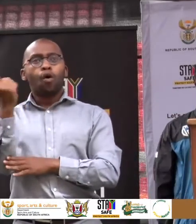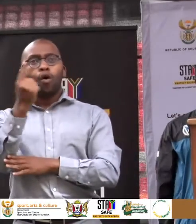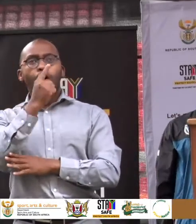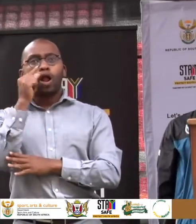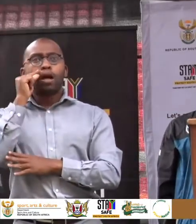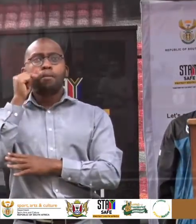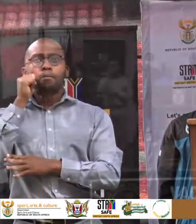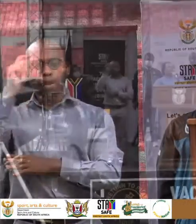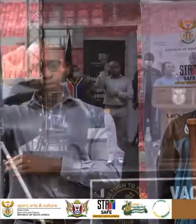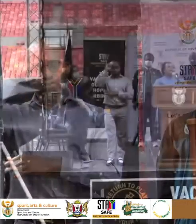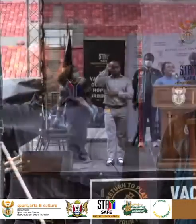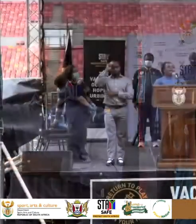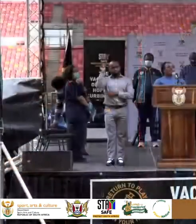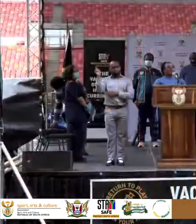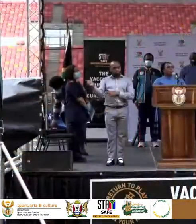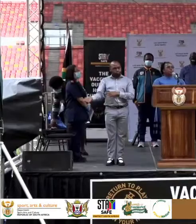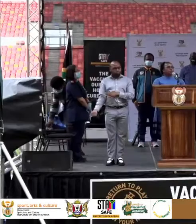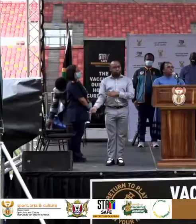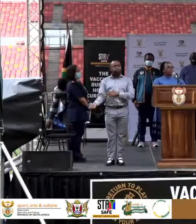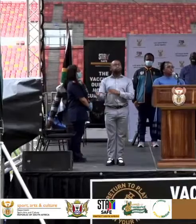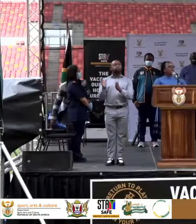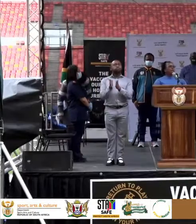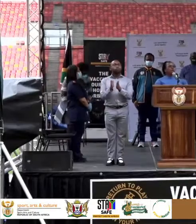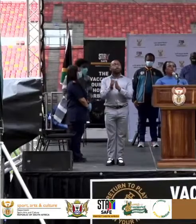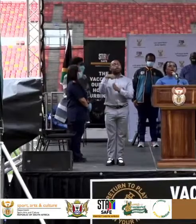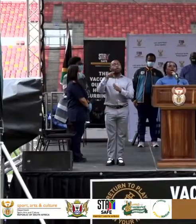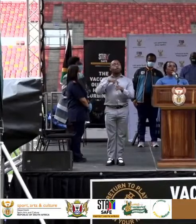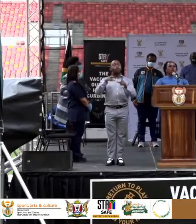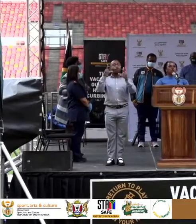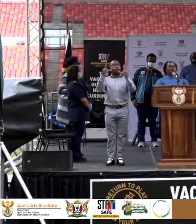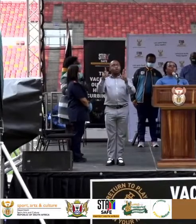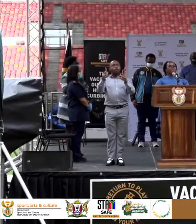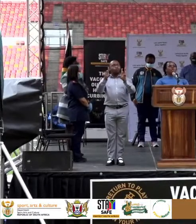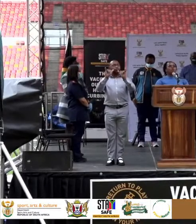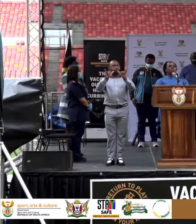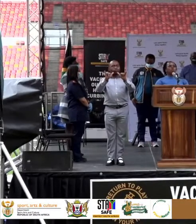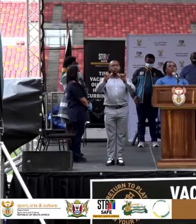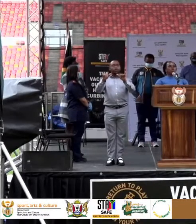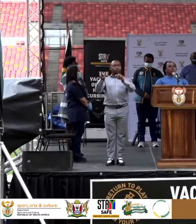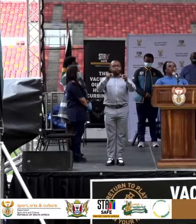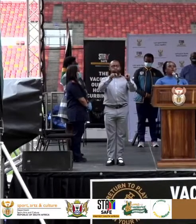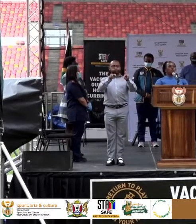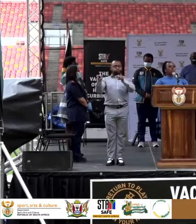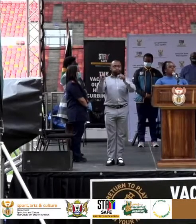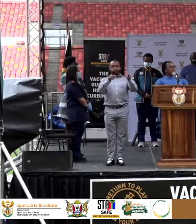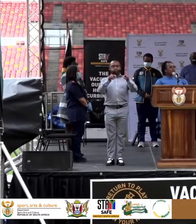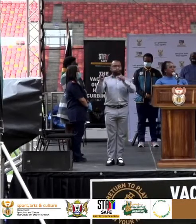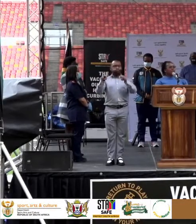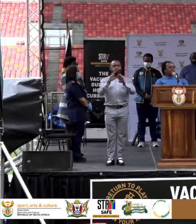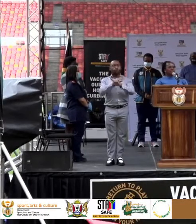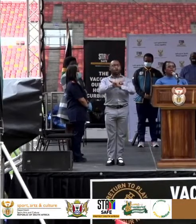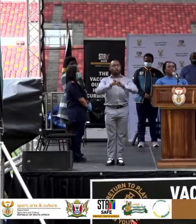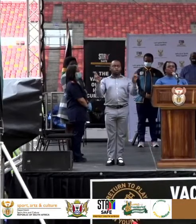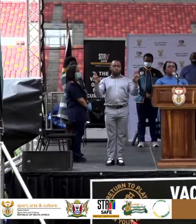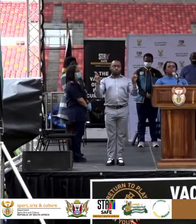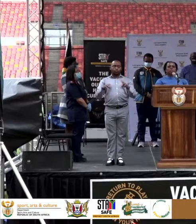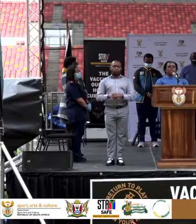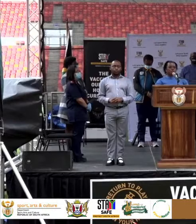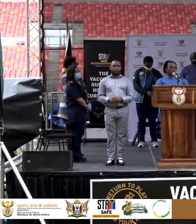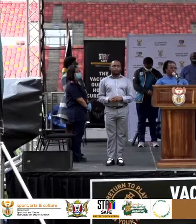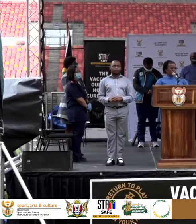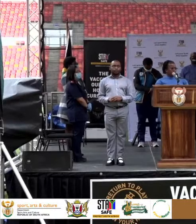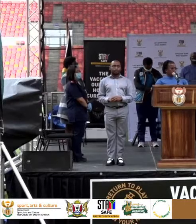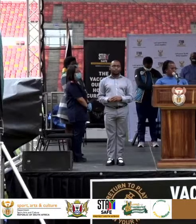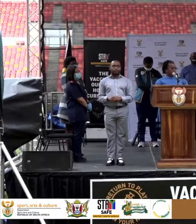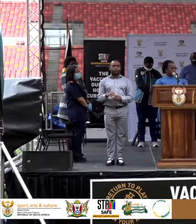heads. And ask everybody to stand where you are, no up and down movement while we sing our national anthem. Thank you very